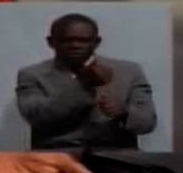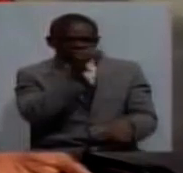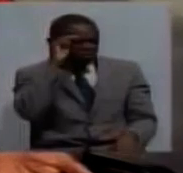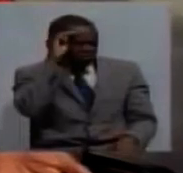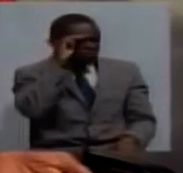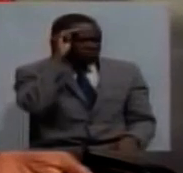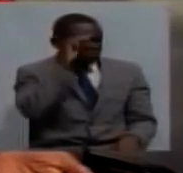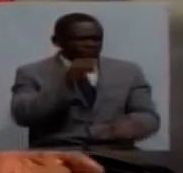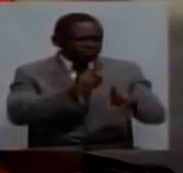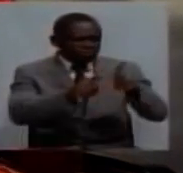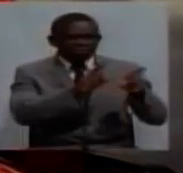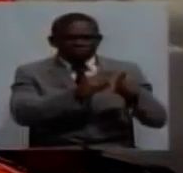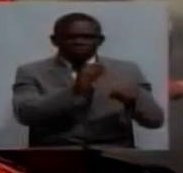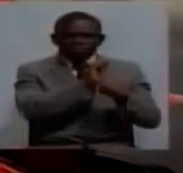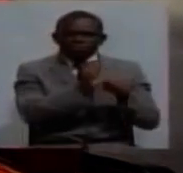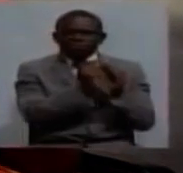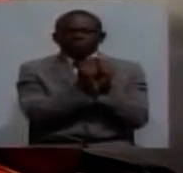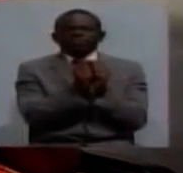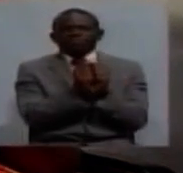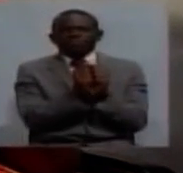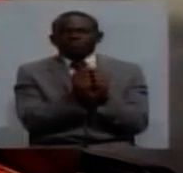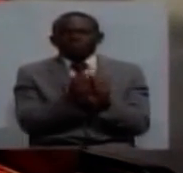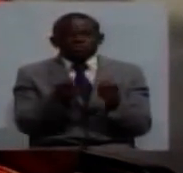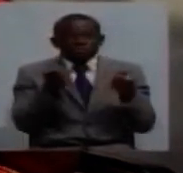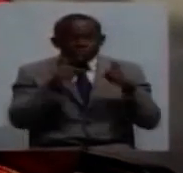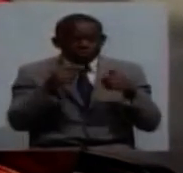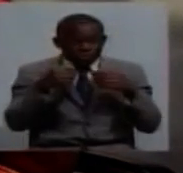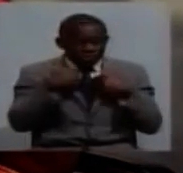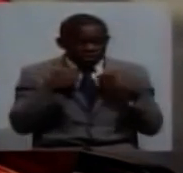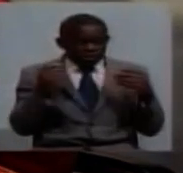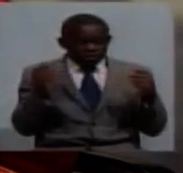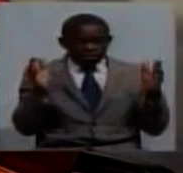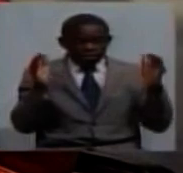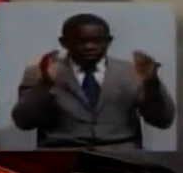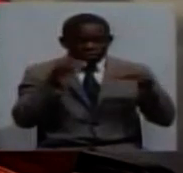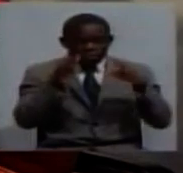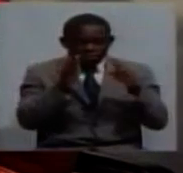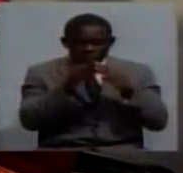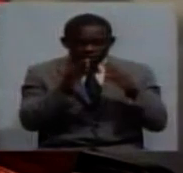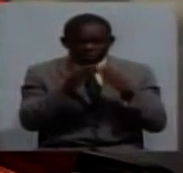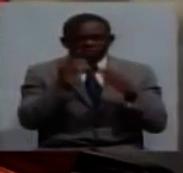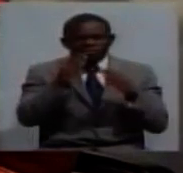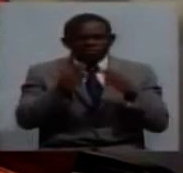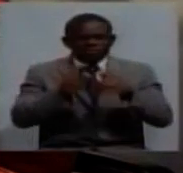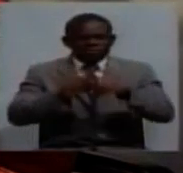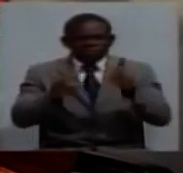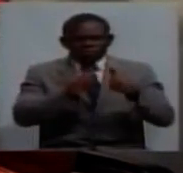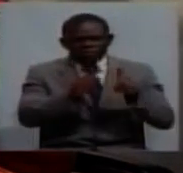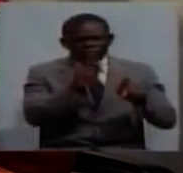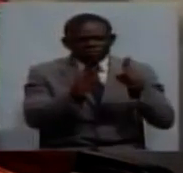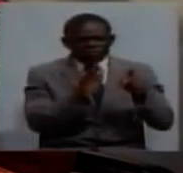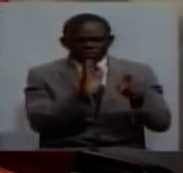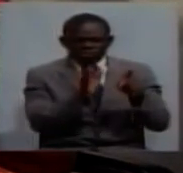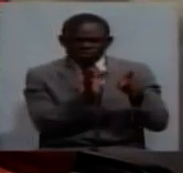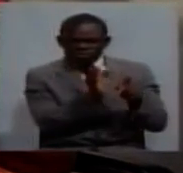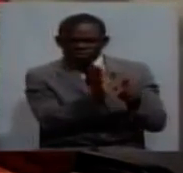meeting, we actually have to bring everybody together, as many people as possible from the various sectors. So we sit and we